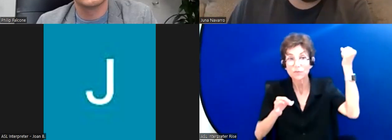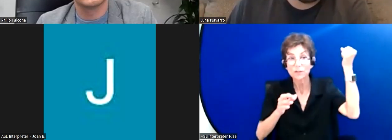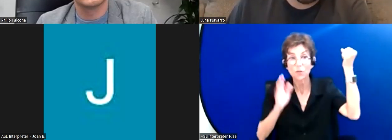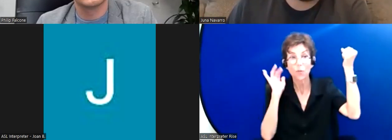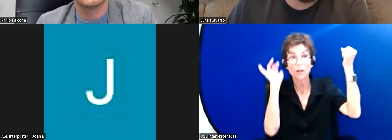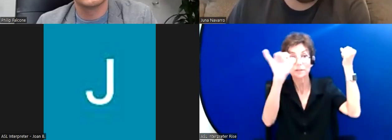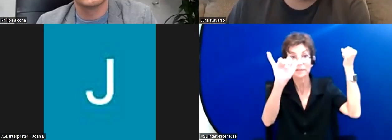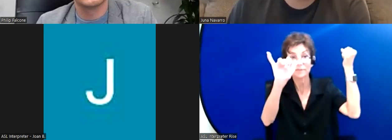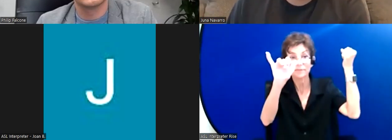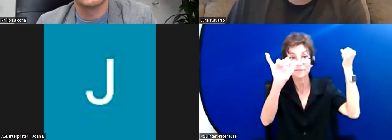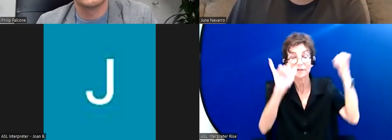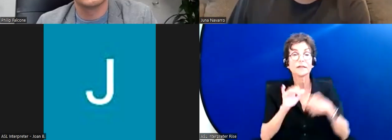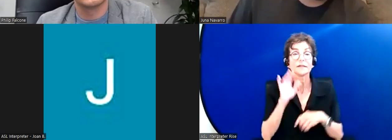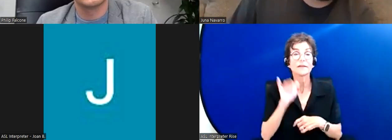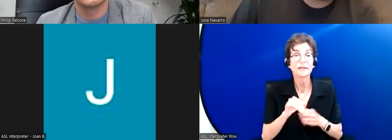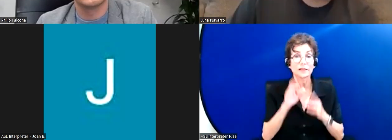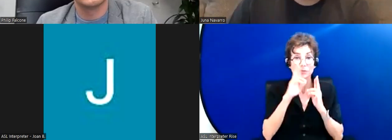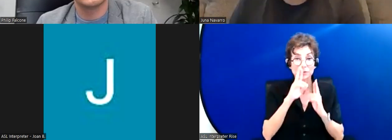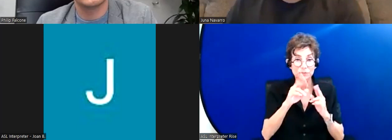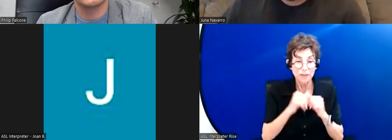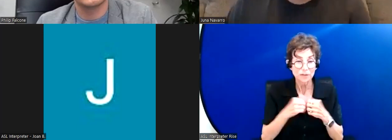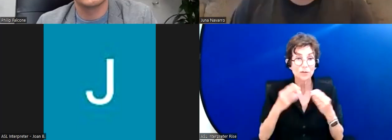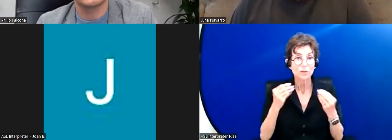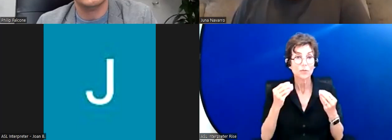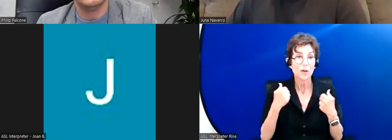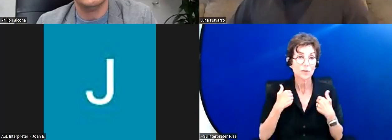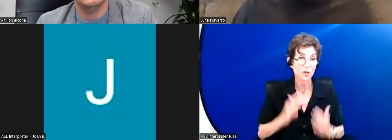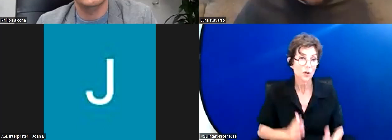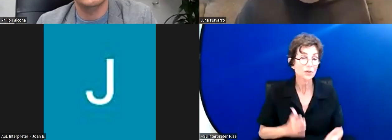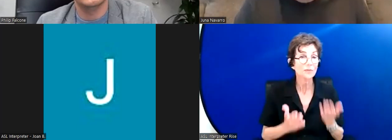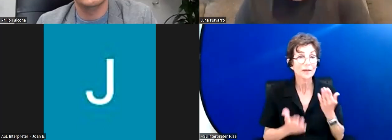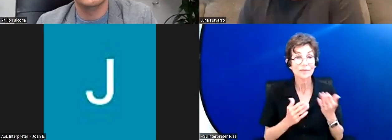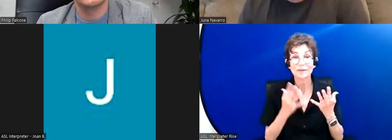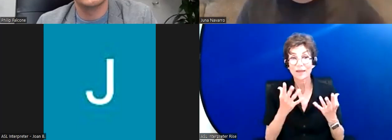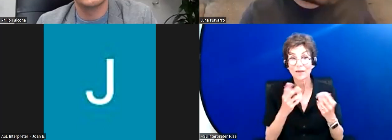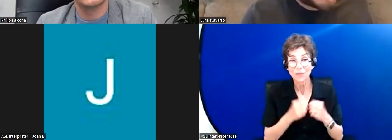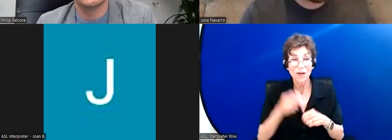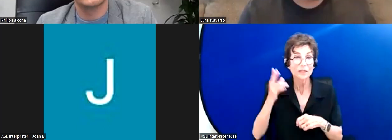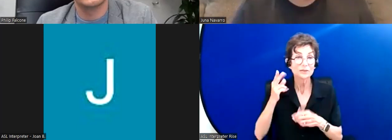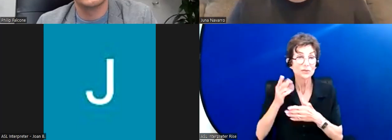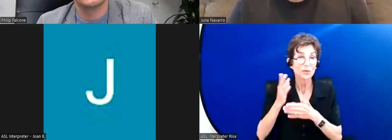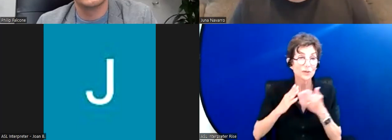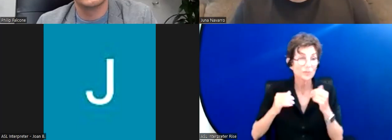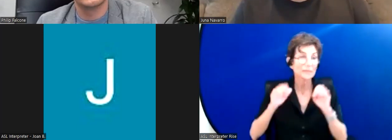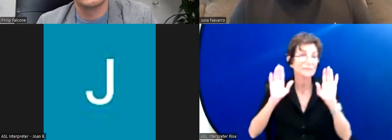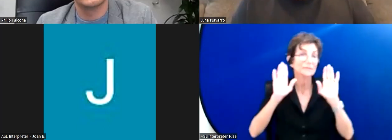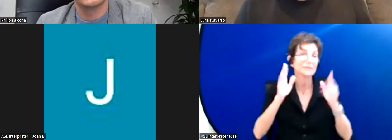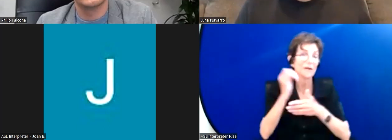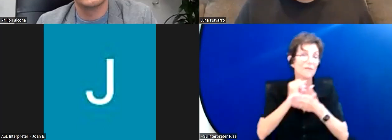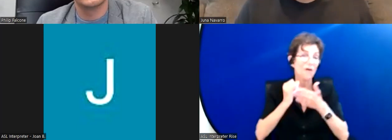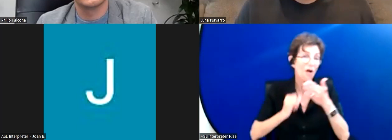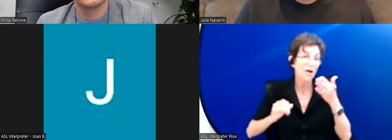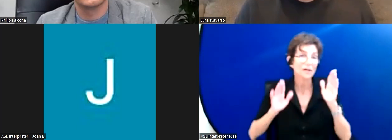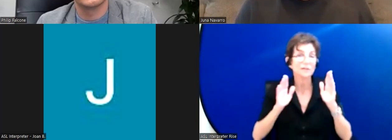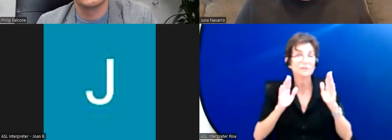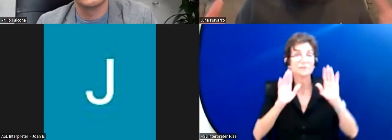and the property owner. On the other hand, the property owner loves art. They want a historical piece. They want it to last forever. Then that maintenance